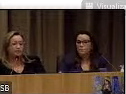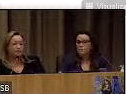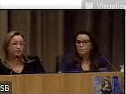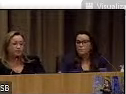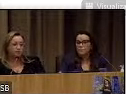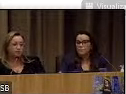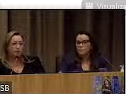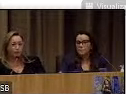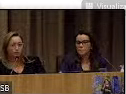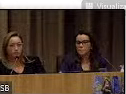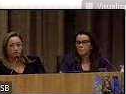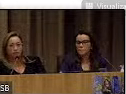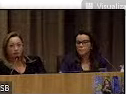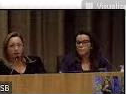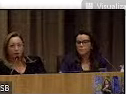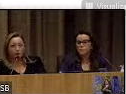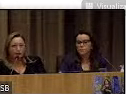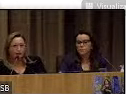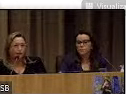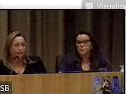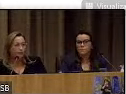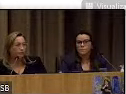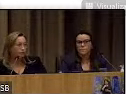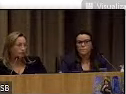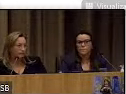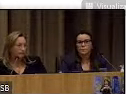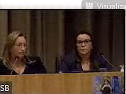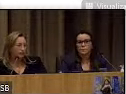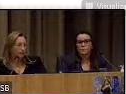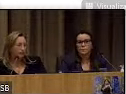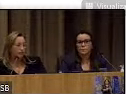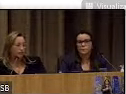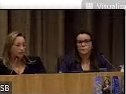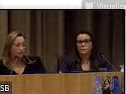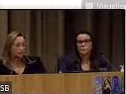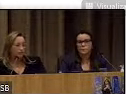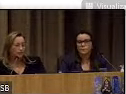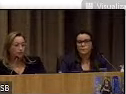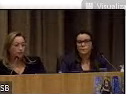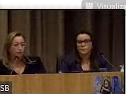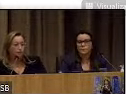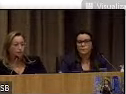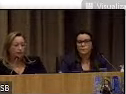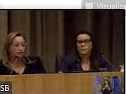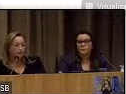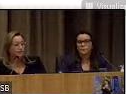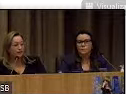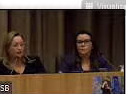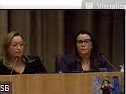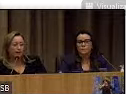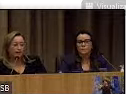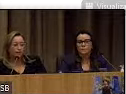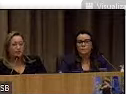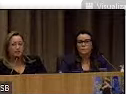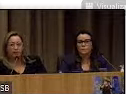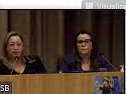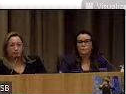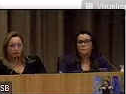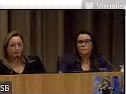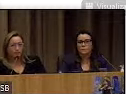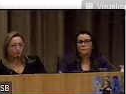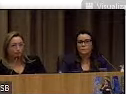had more than 8,000 deaths. And this is equivalent to some